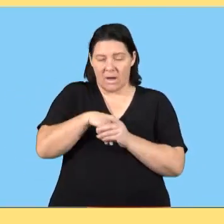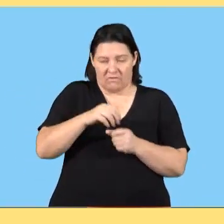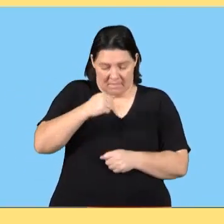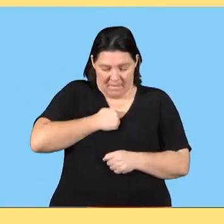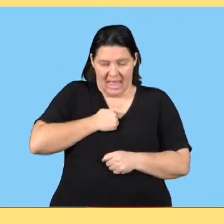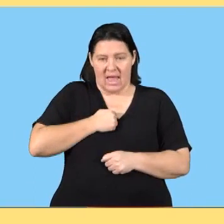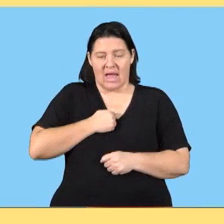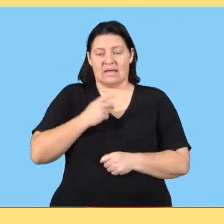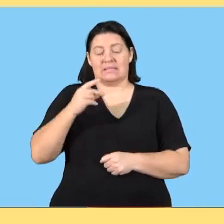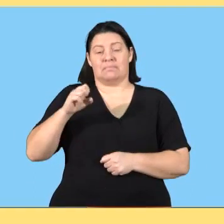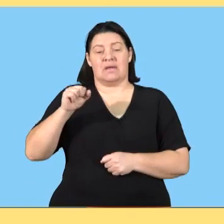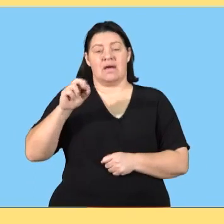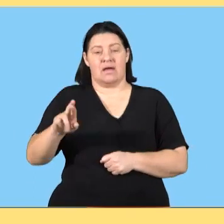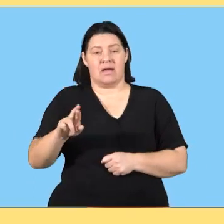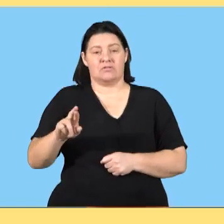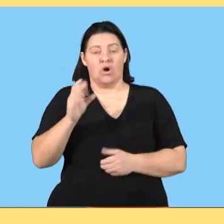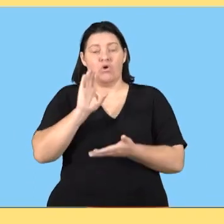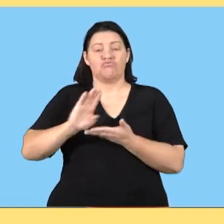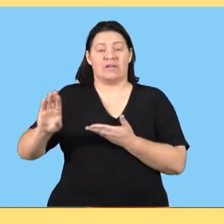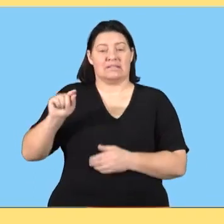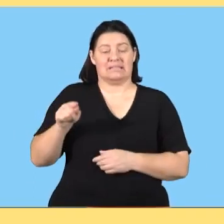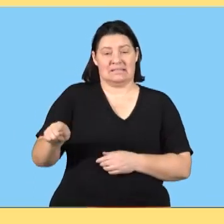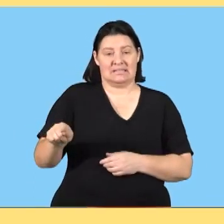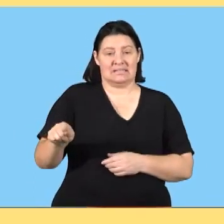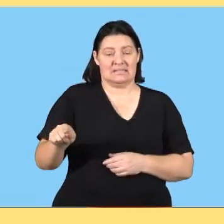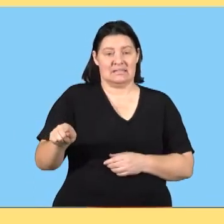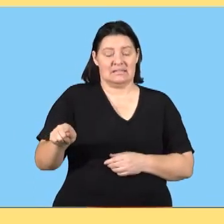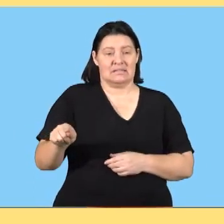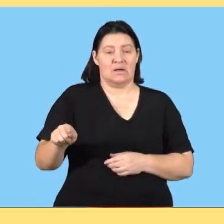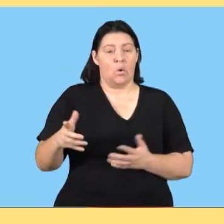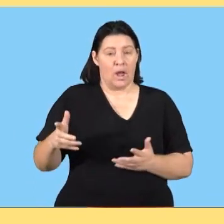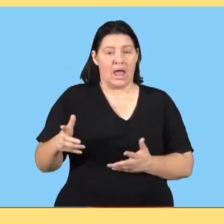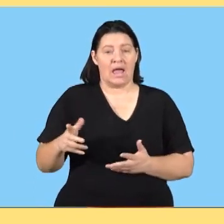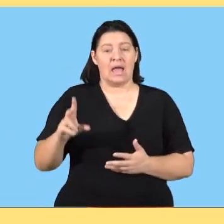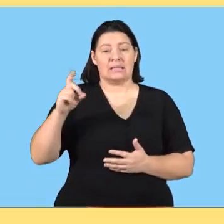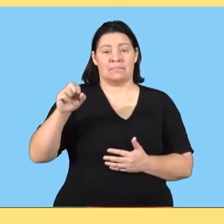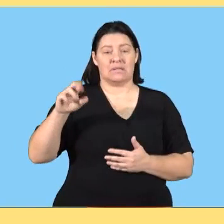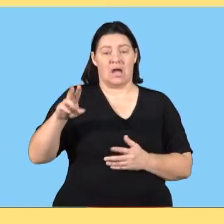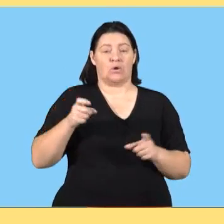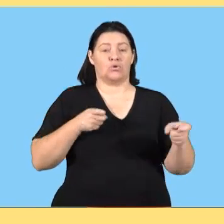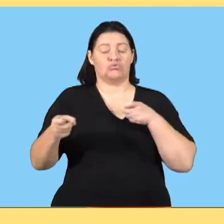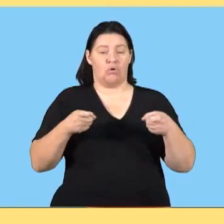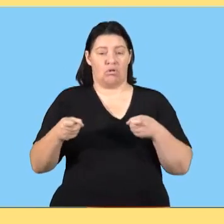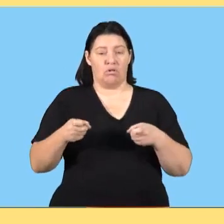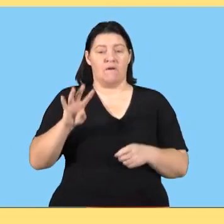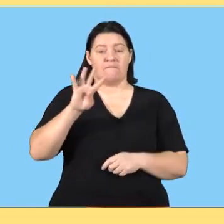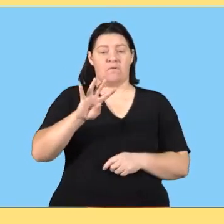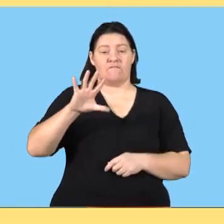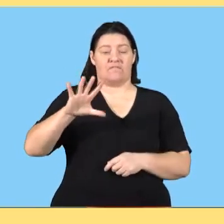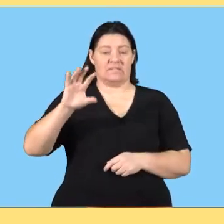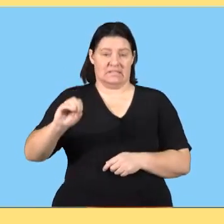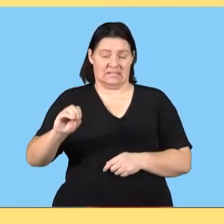part of my debtors, so I will then credit in the debtor's control 450. That